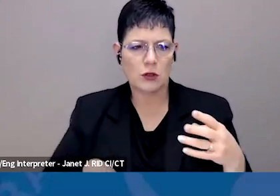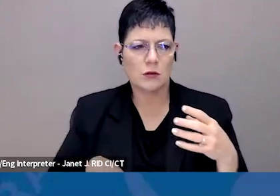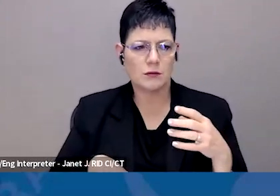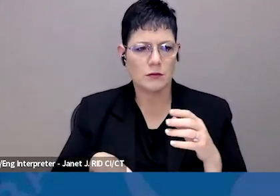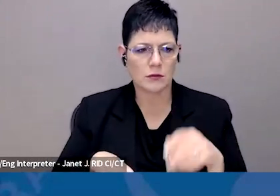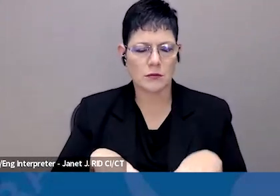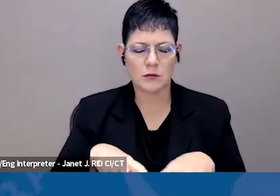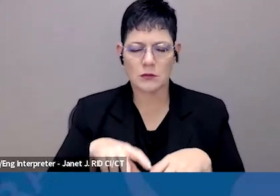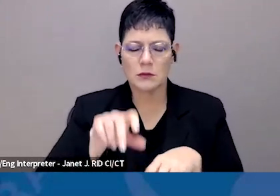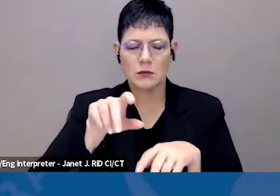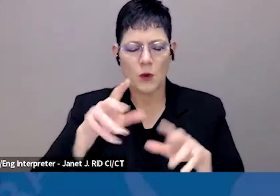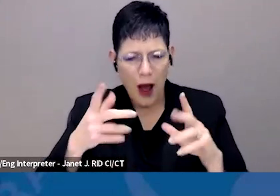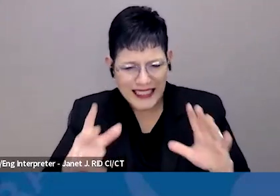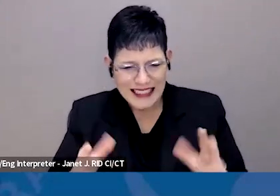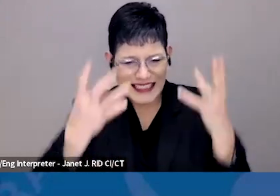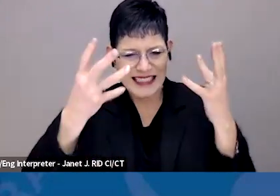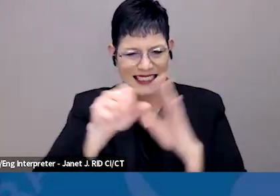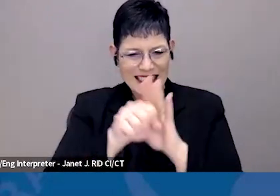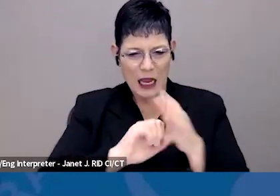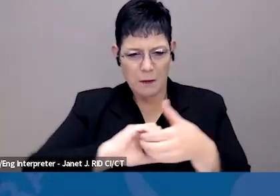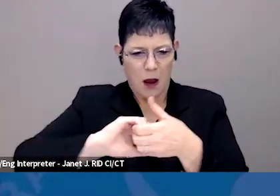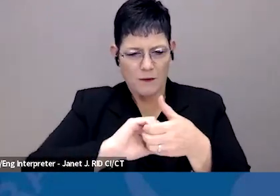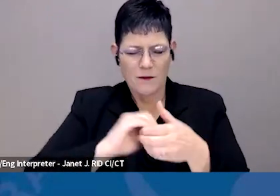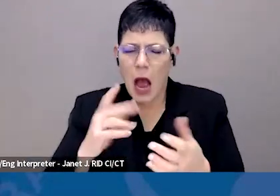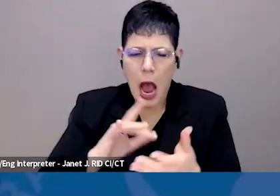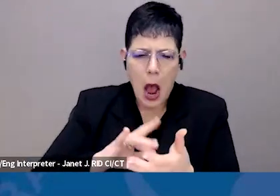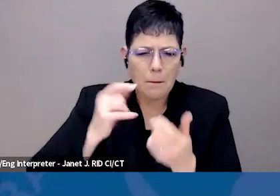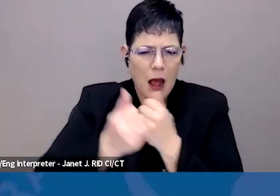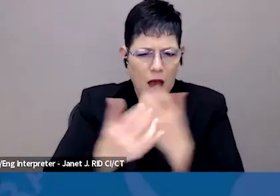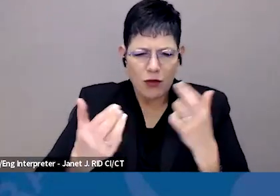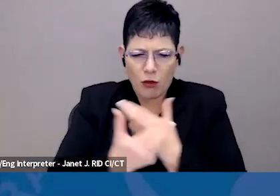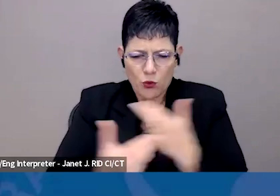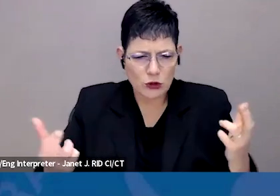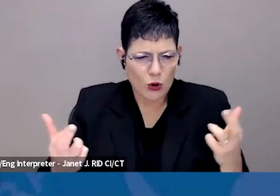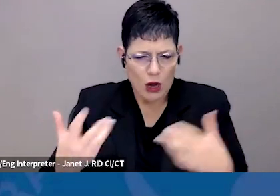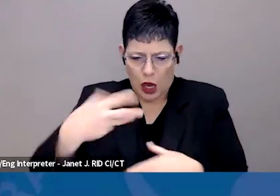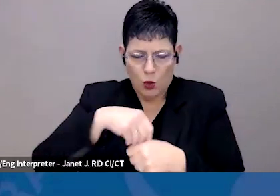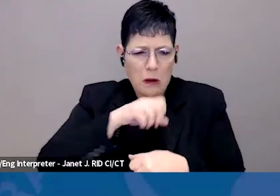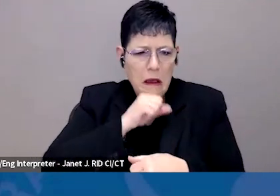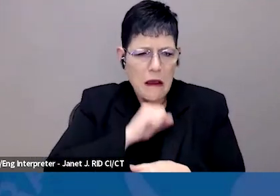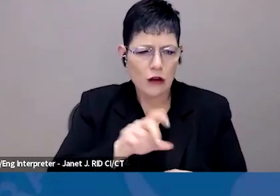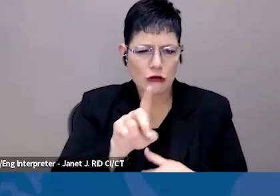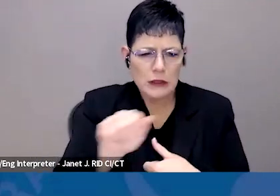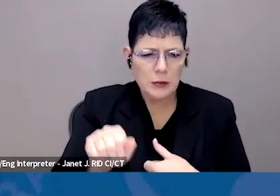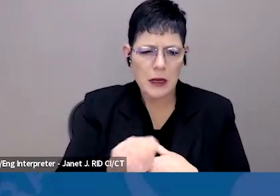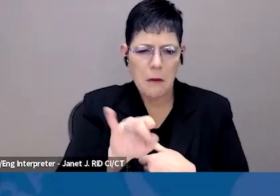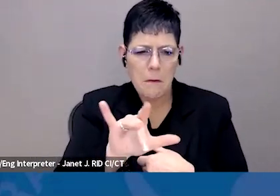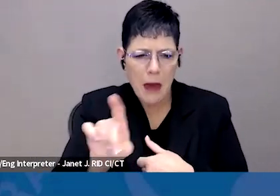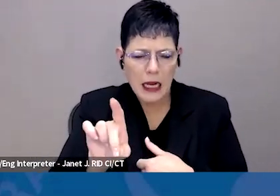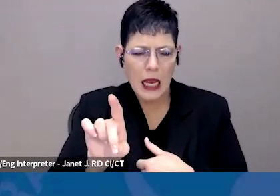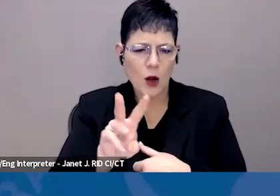foster state partnerships that can use all the levers available to them that include aging and disability, Medicaid, and